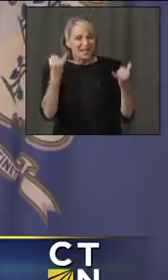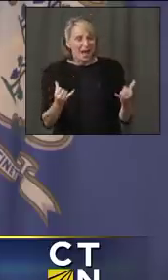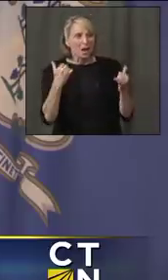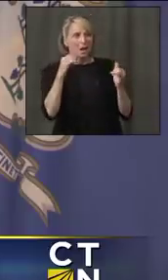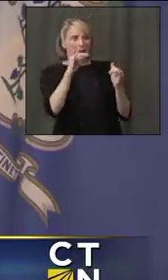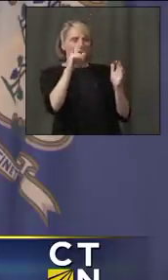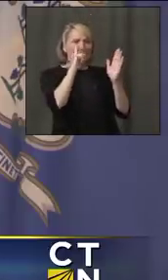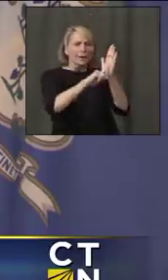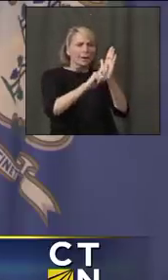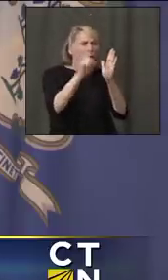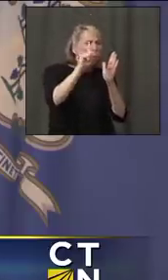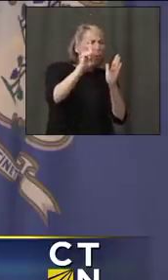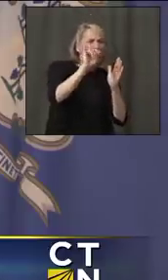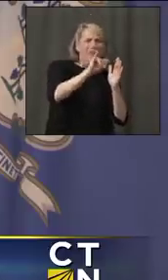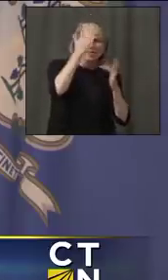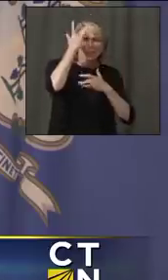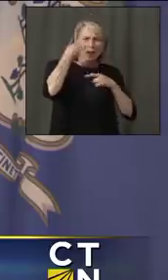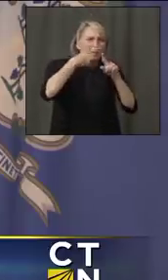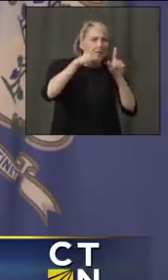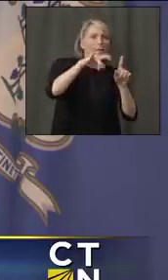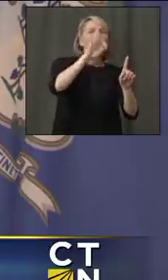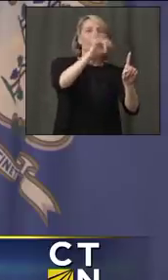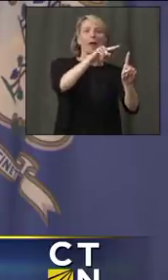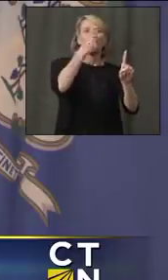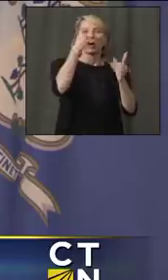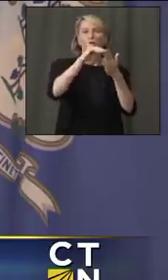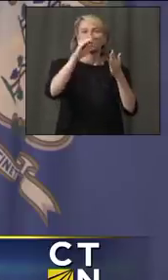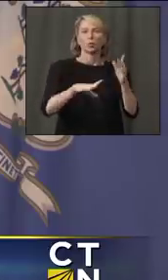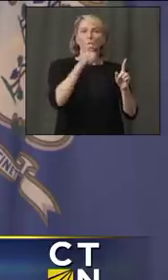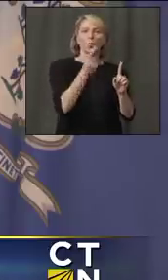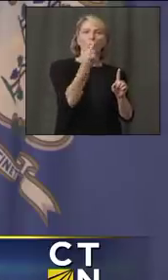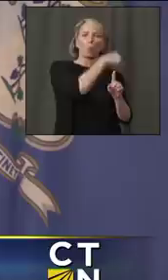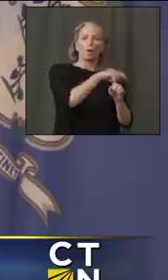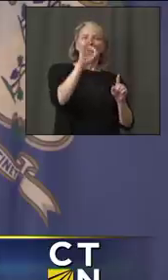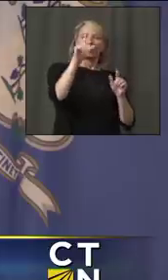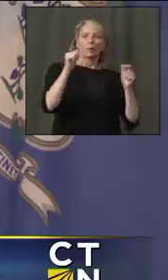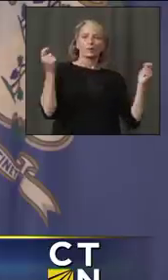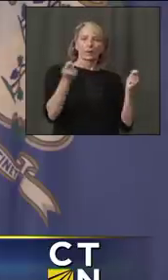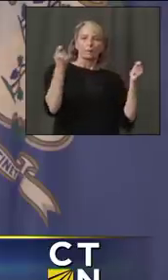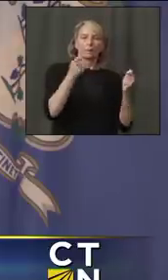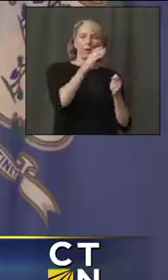goodness to date Connecticut has been on the right side of that.